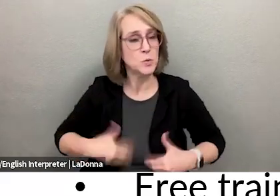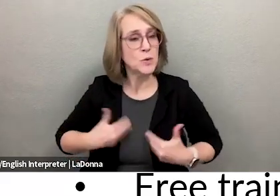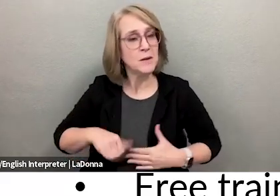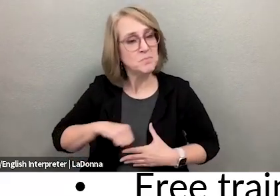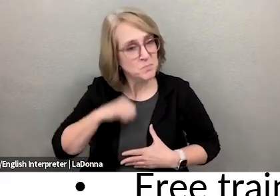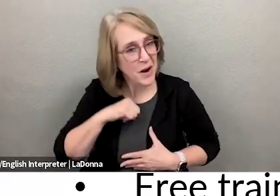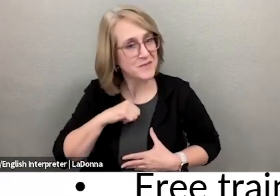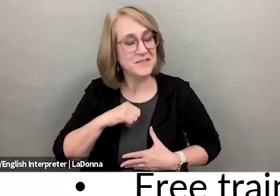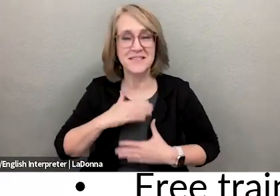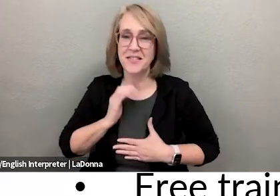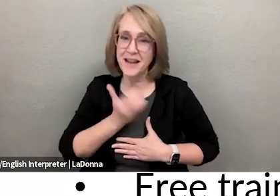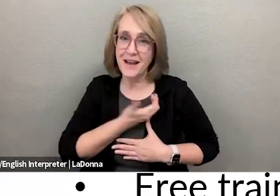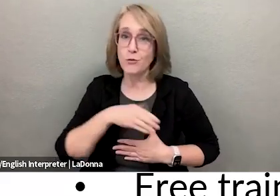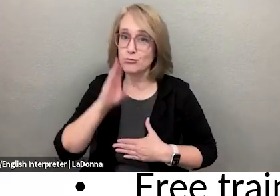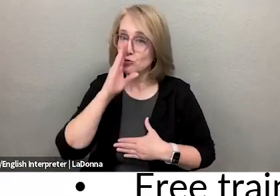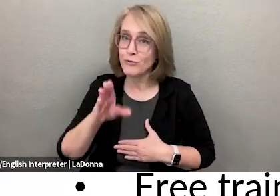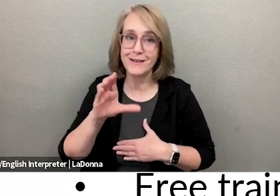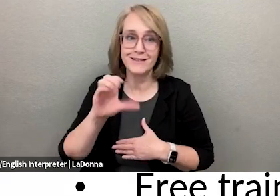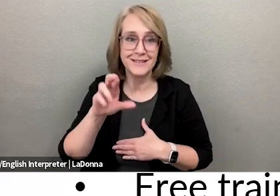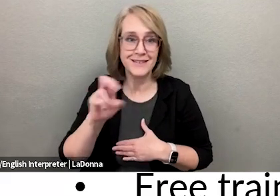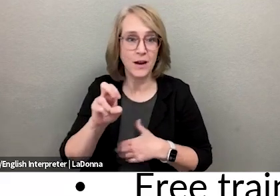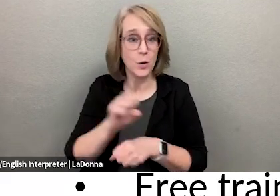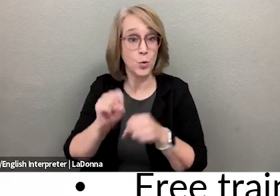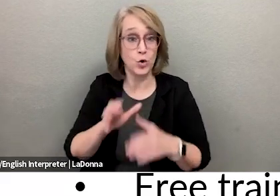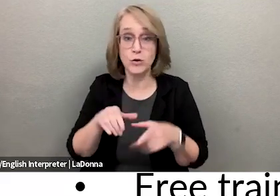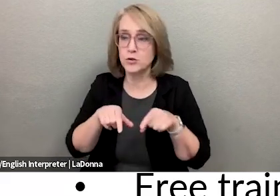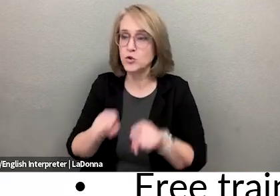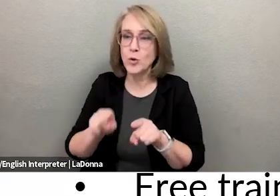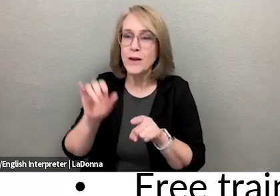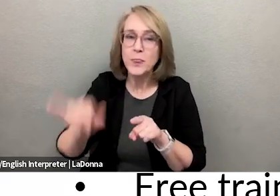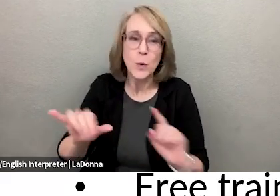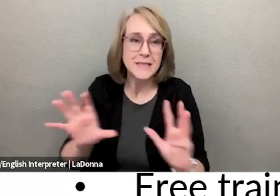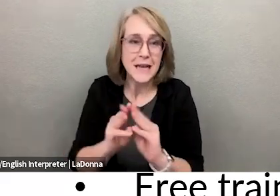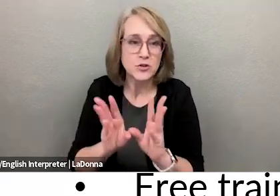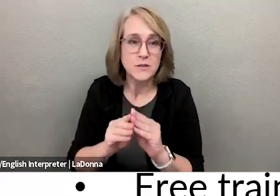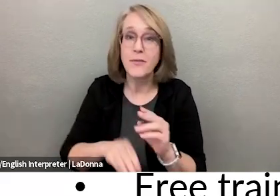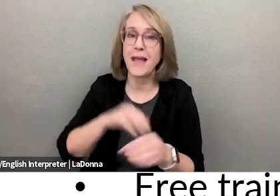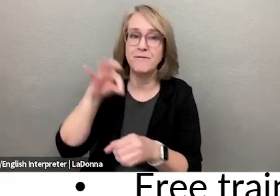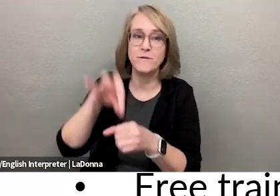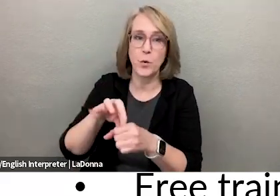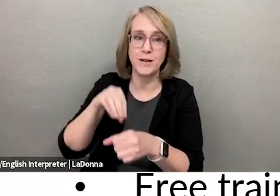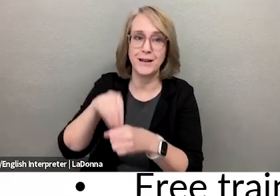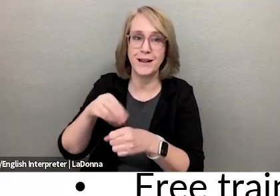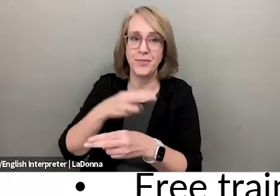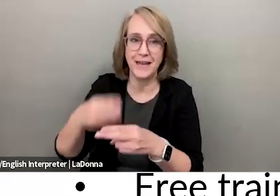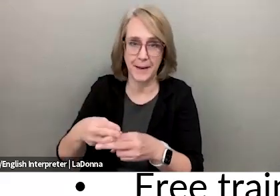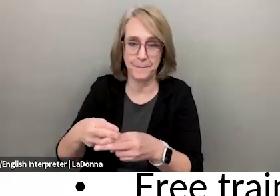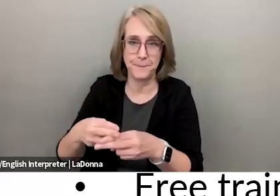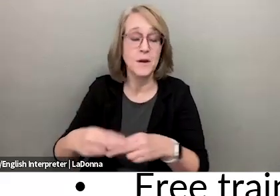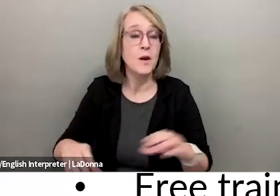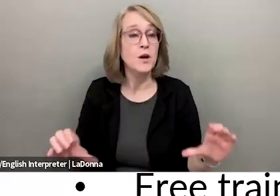that our direct care workers in our listening sessions voted for the name, and the certified direct